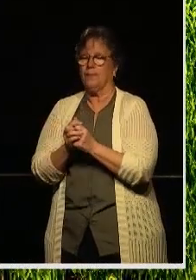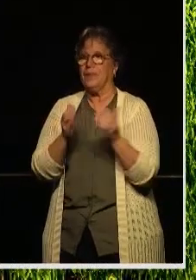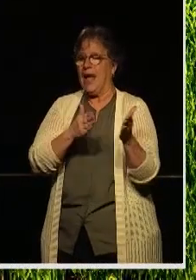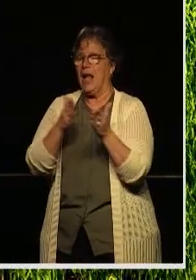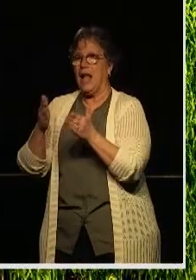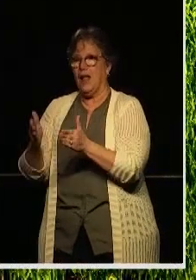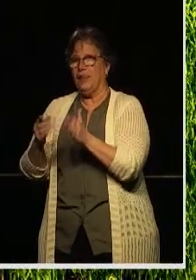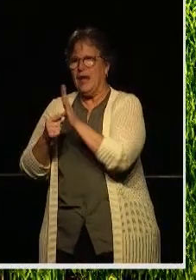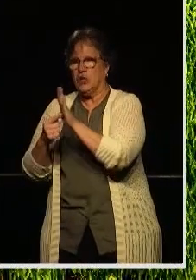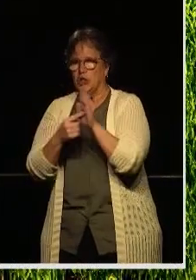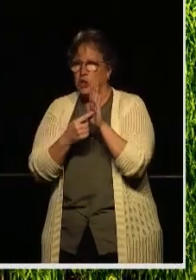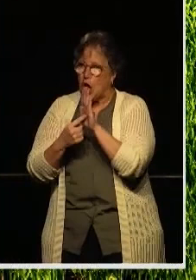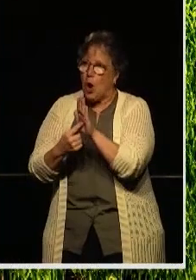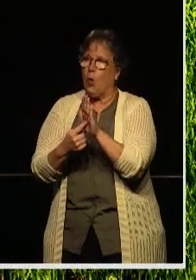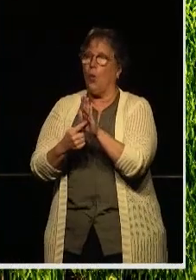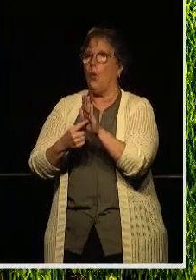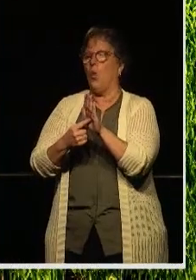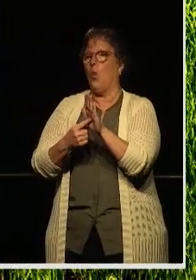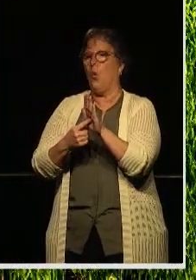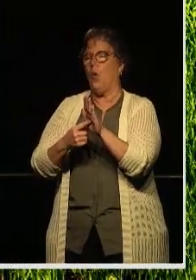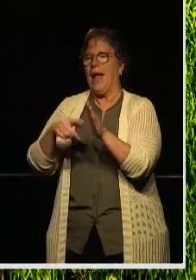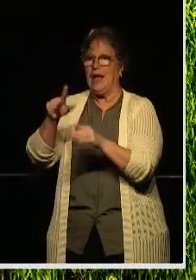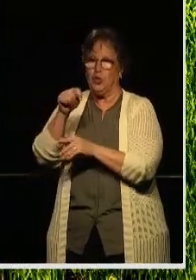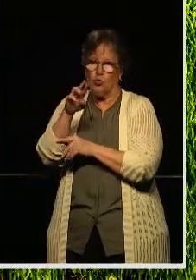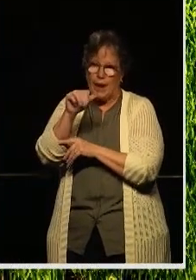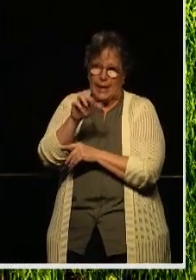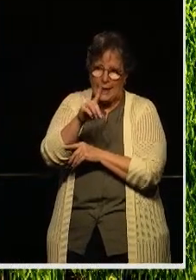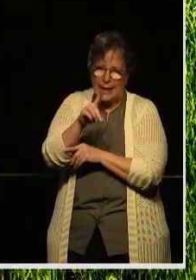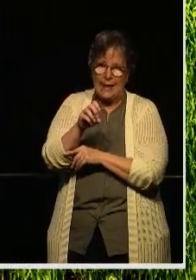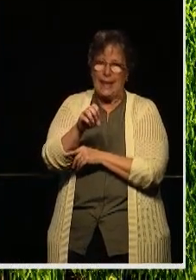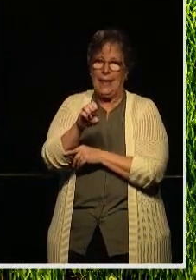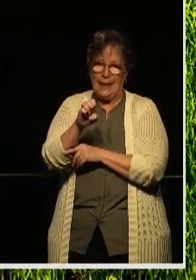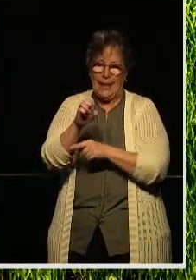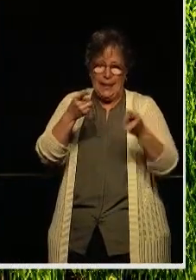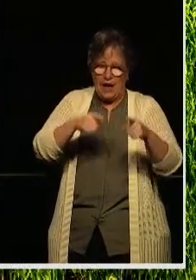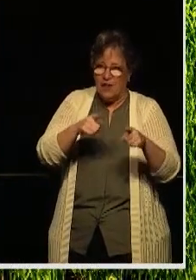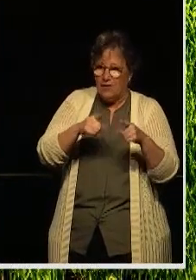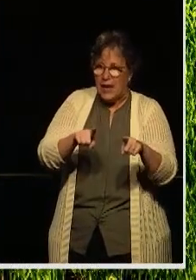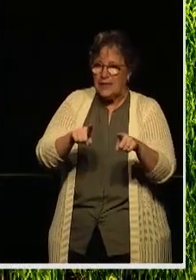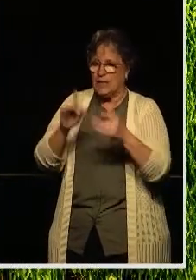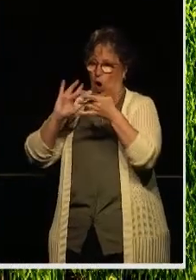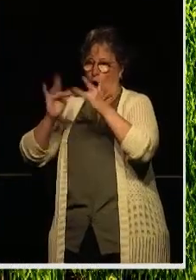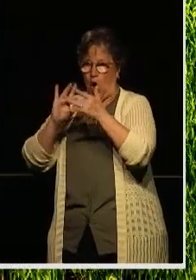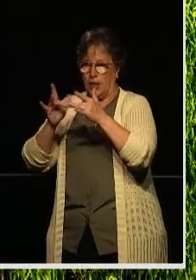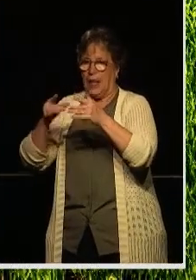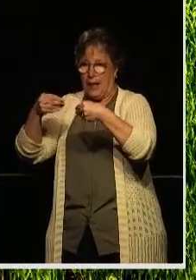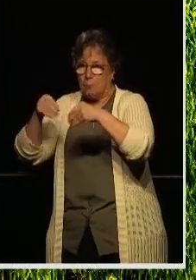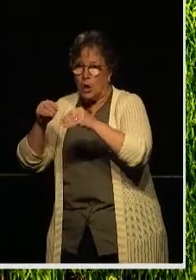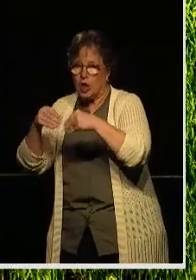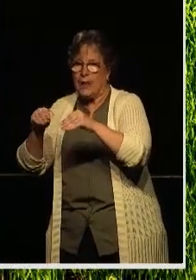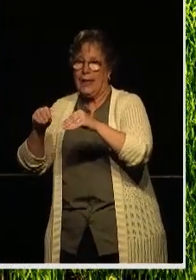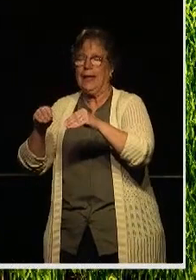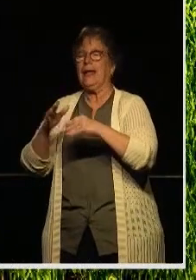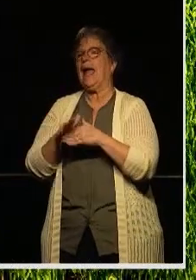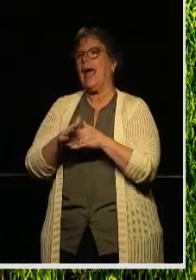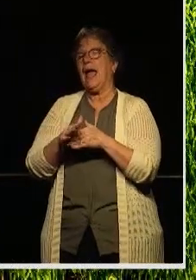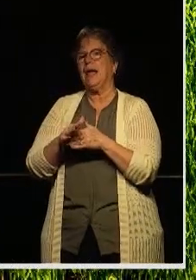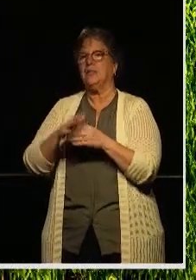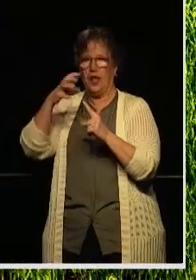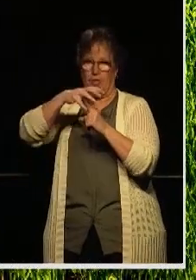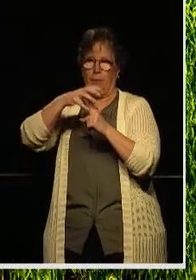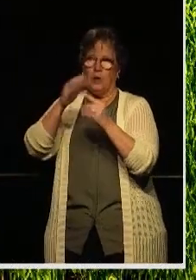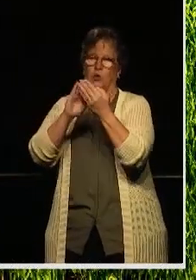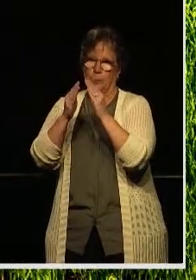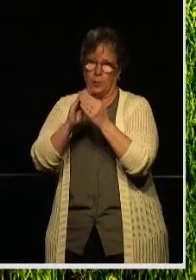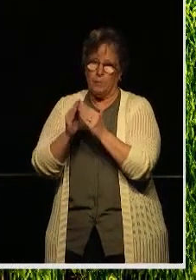to showcasing at trade events, utilize online marketing, and due to the very tight-knit nature of the mushroom growing community, leverage the